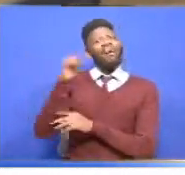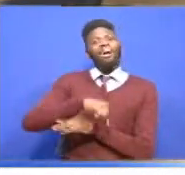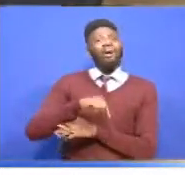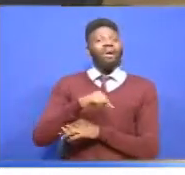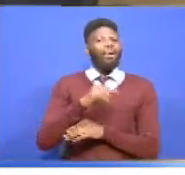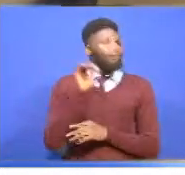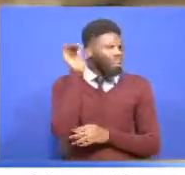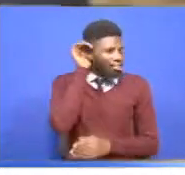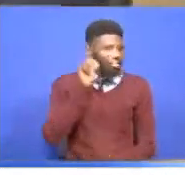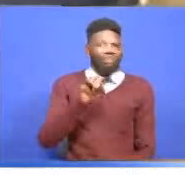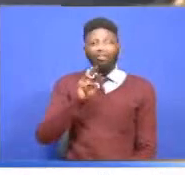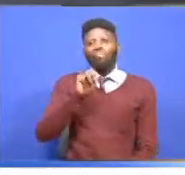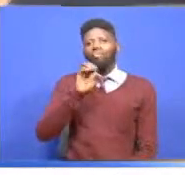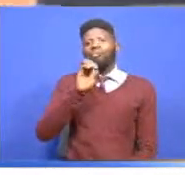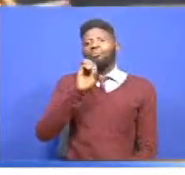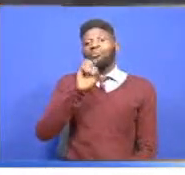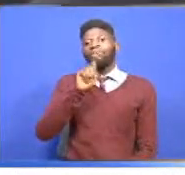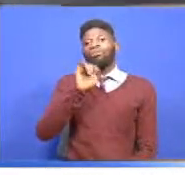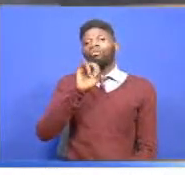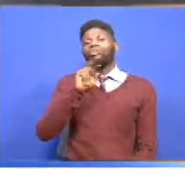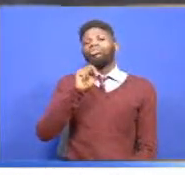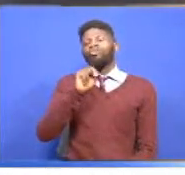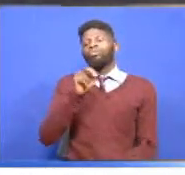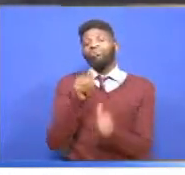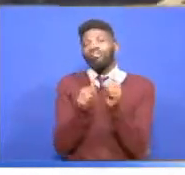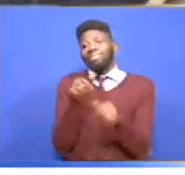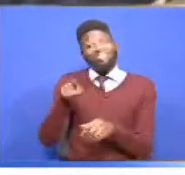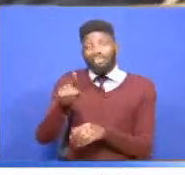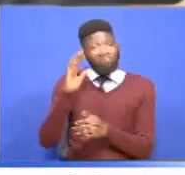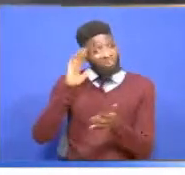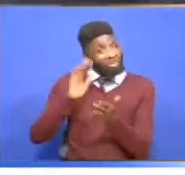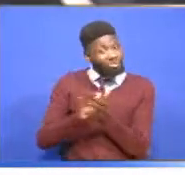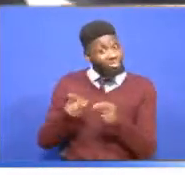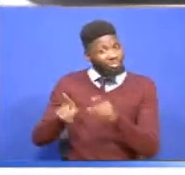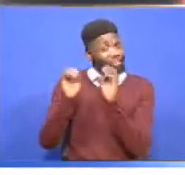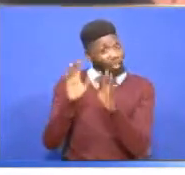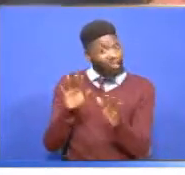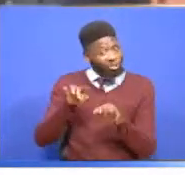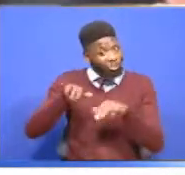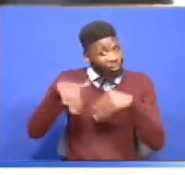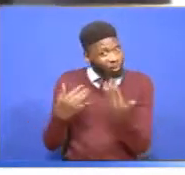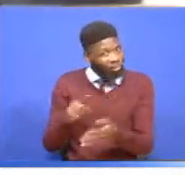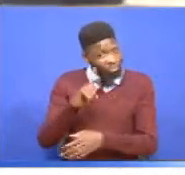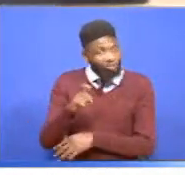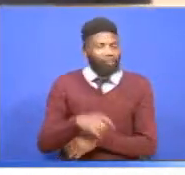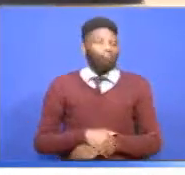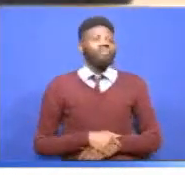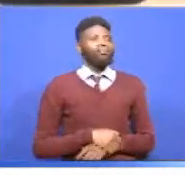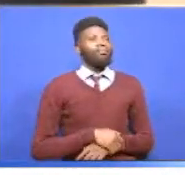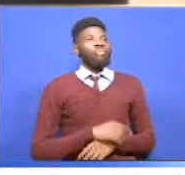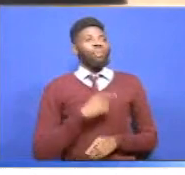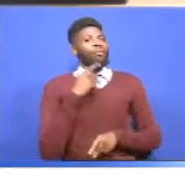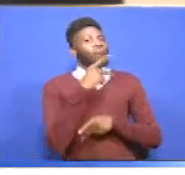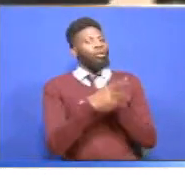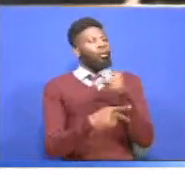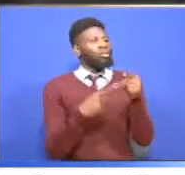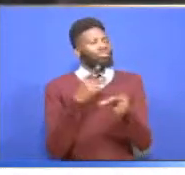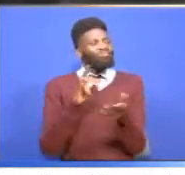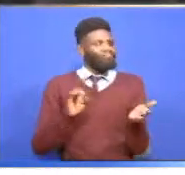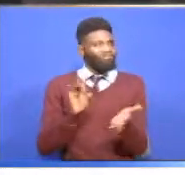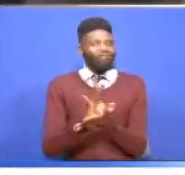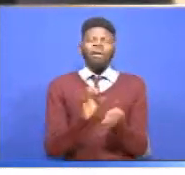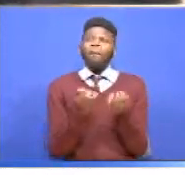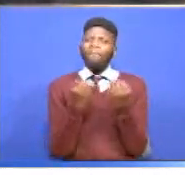to? Or they don't believe themselves. Right. The process of impeachment has been questioned by so many